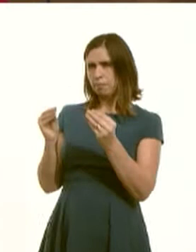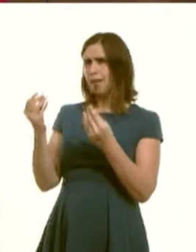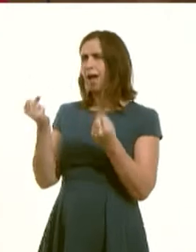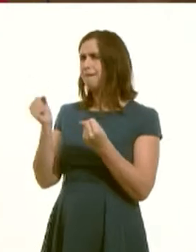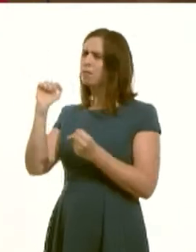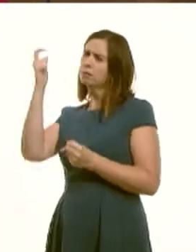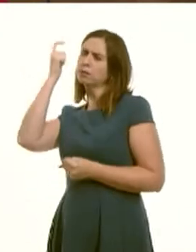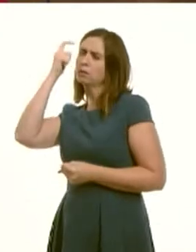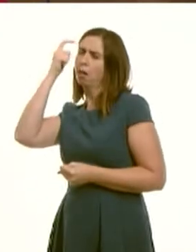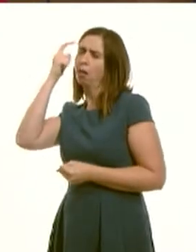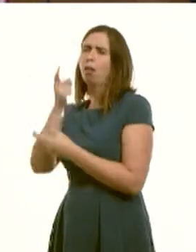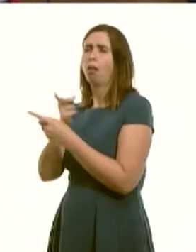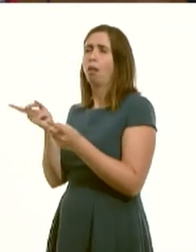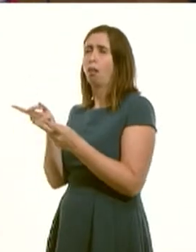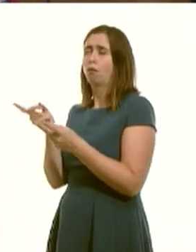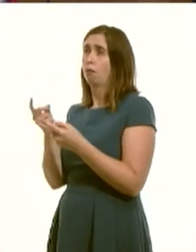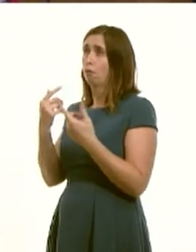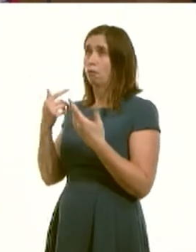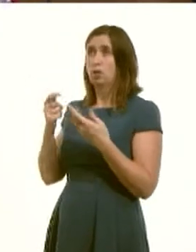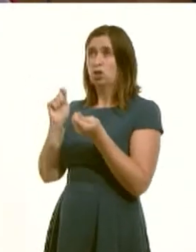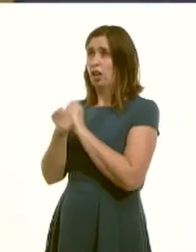fy marni I newid y system presennol.